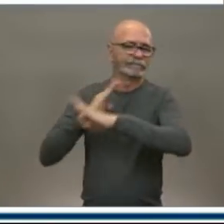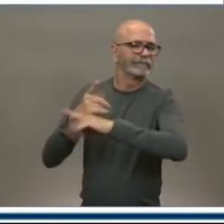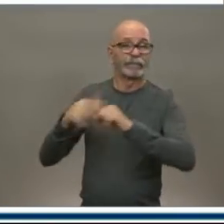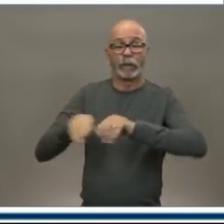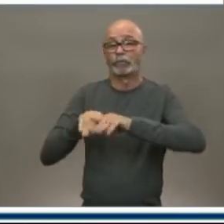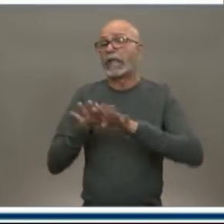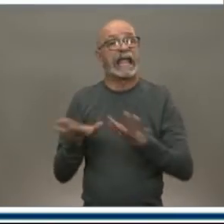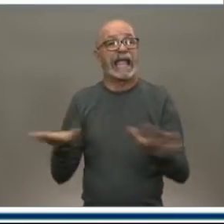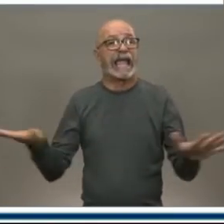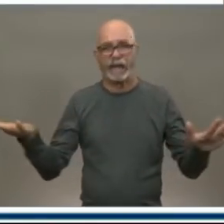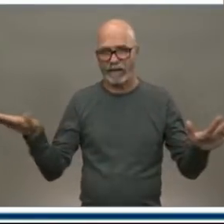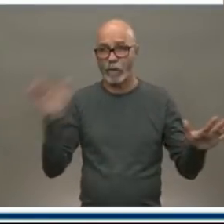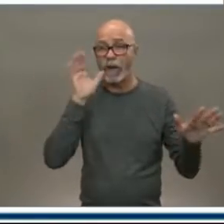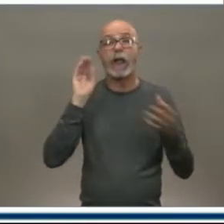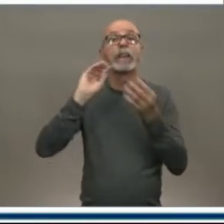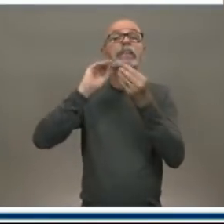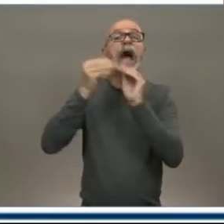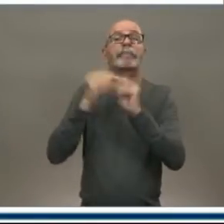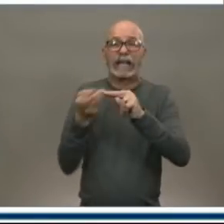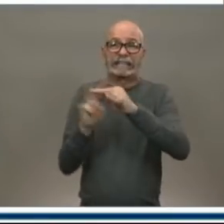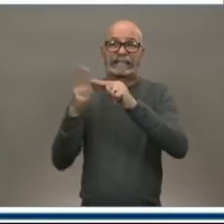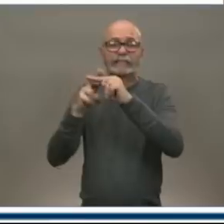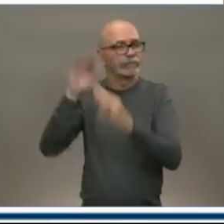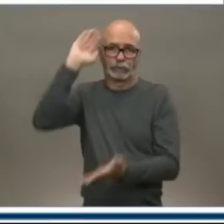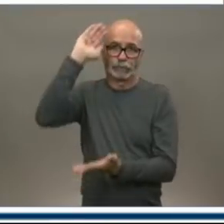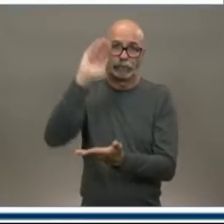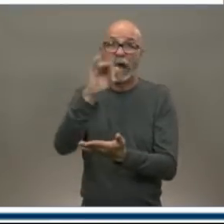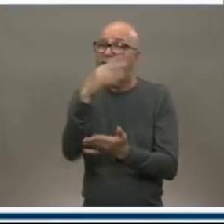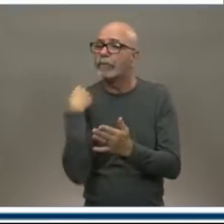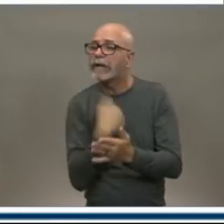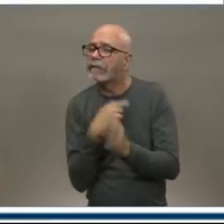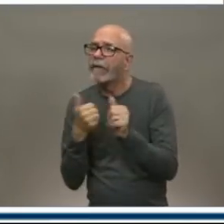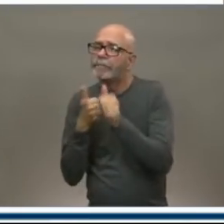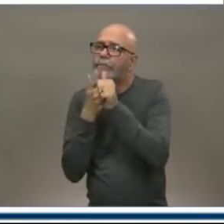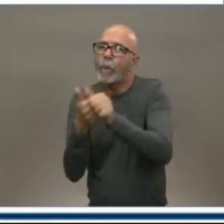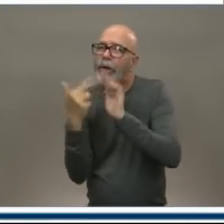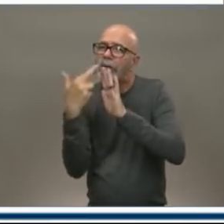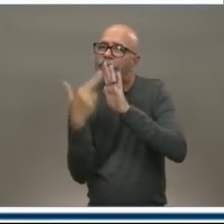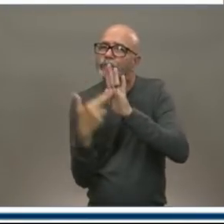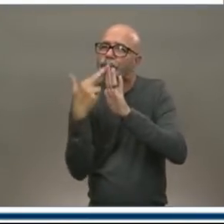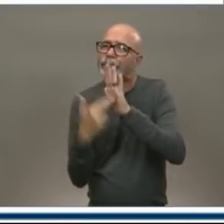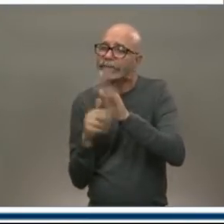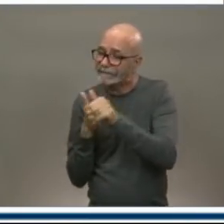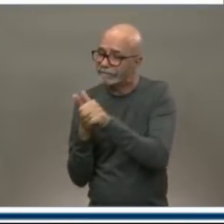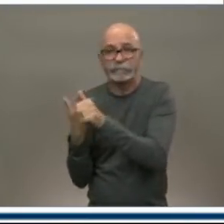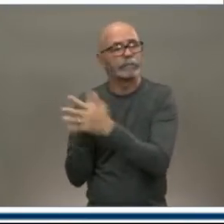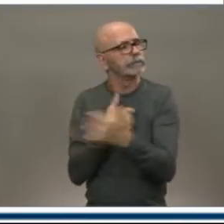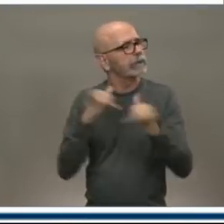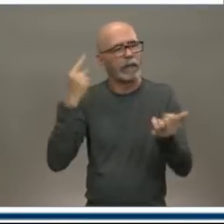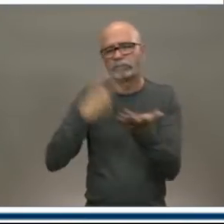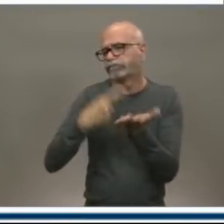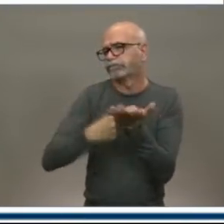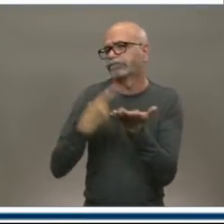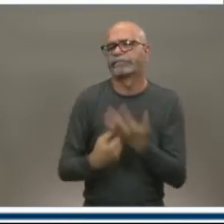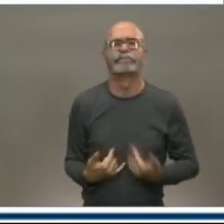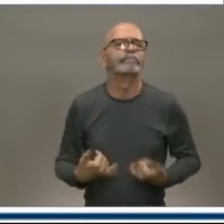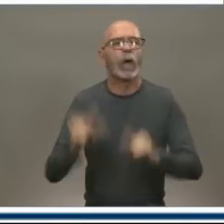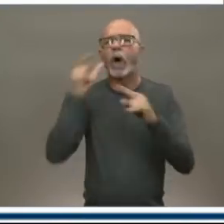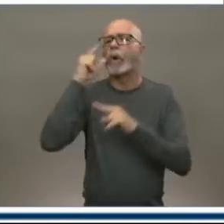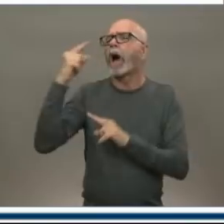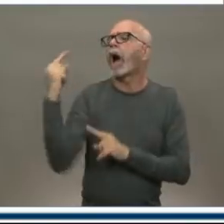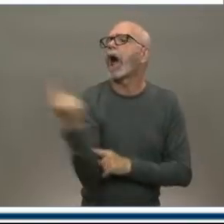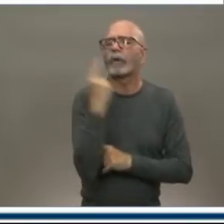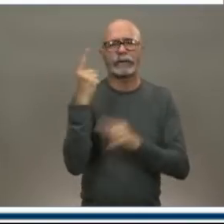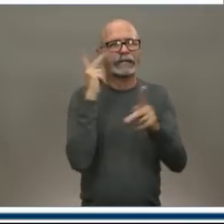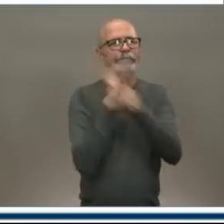people here in the province. So but we do continue to look at that. But it's all, as I said earlier, it's all about finding the balance. That